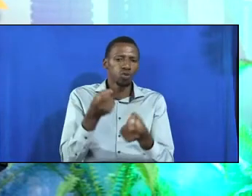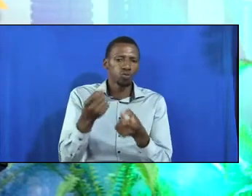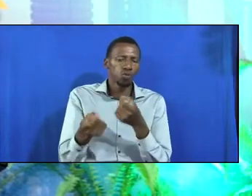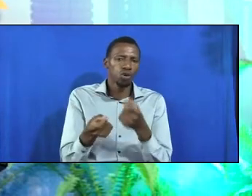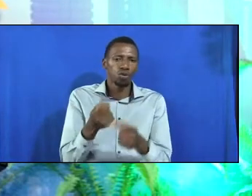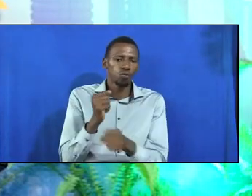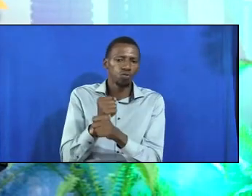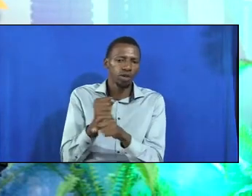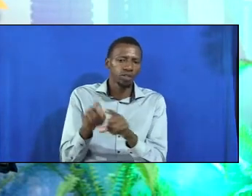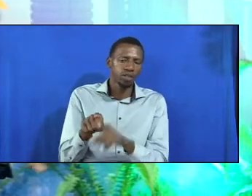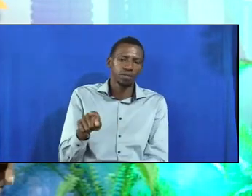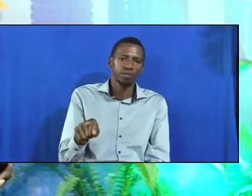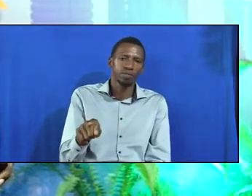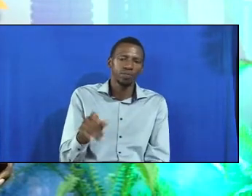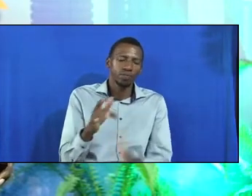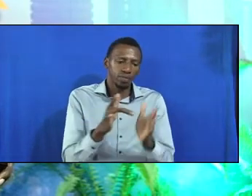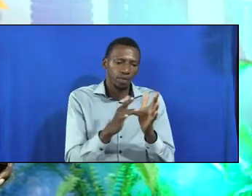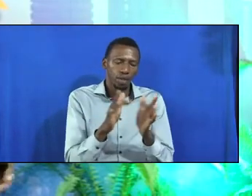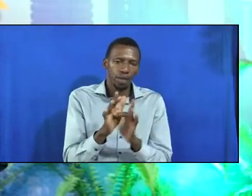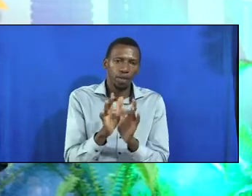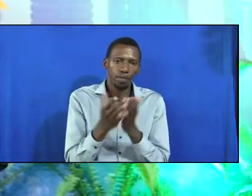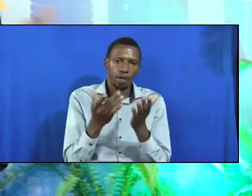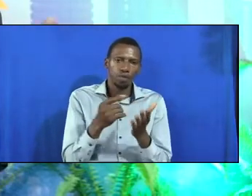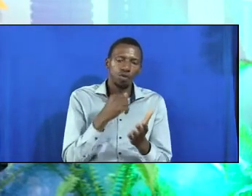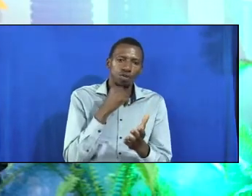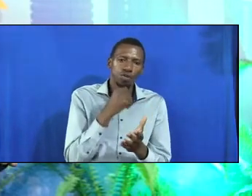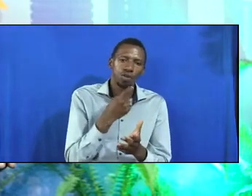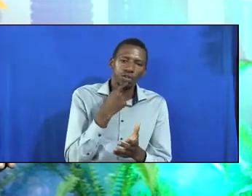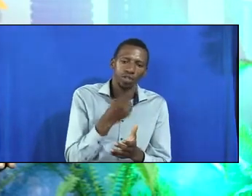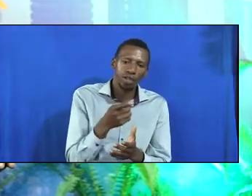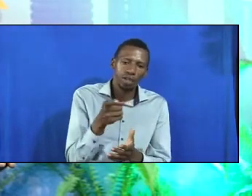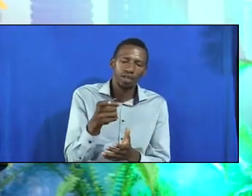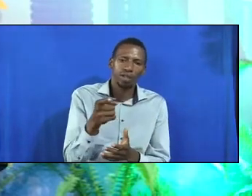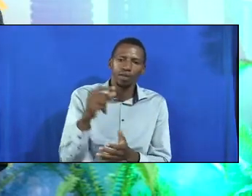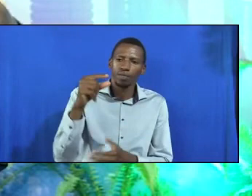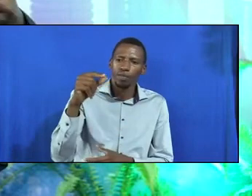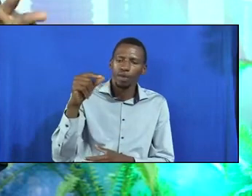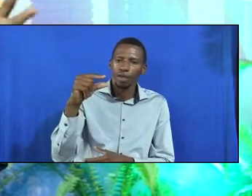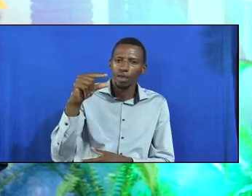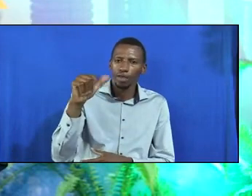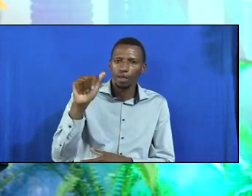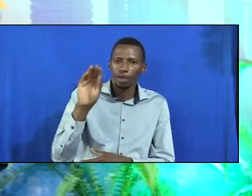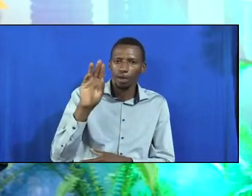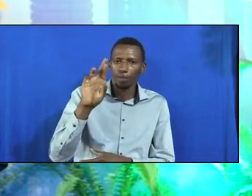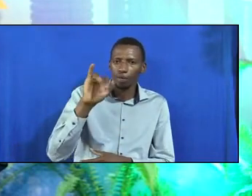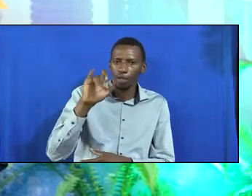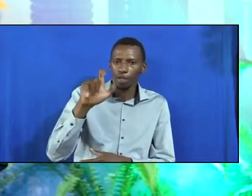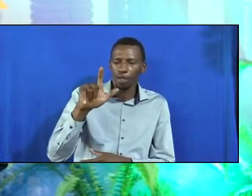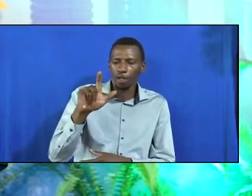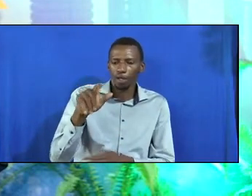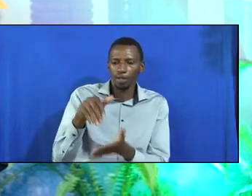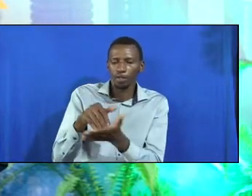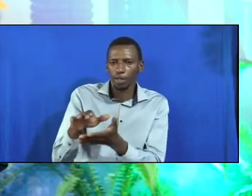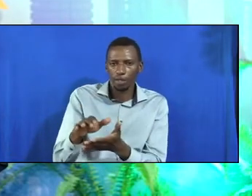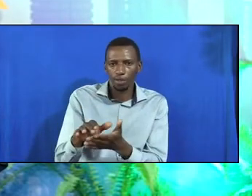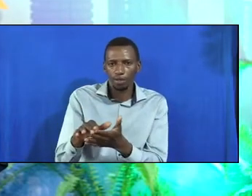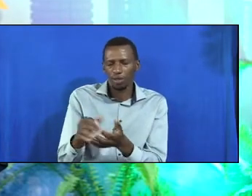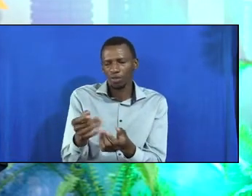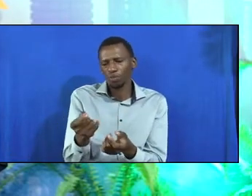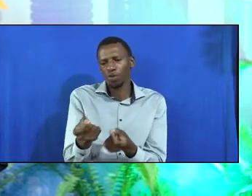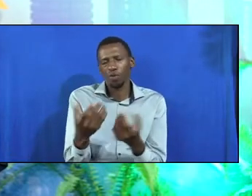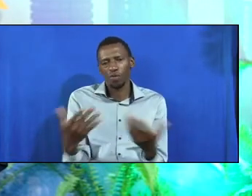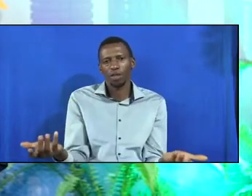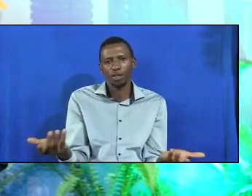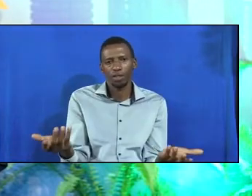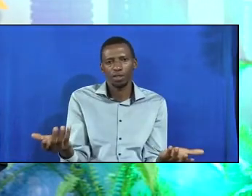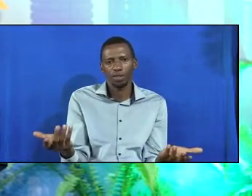The Bible does not tell us here Gabriel was sent. This was a small thing. The church was crying. Even said